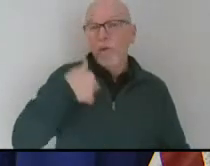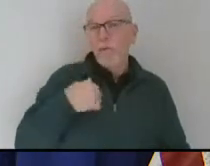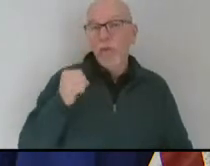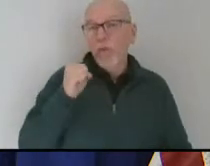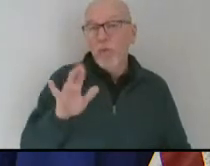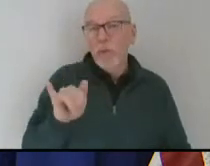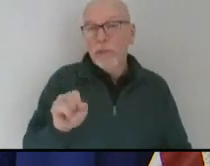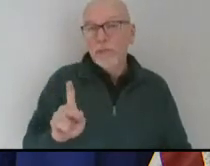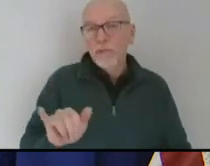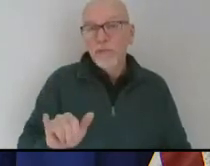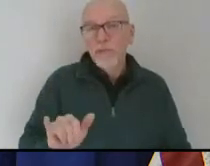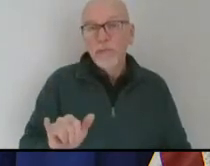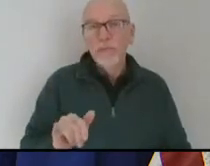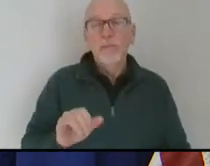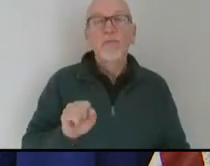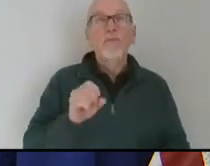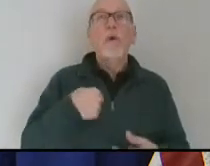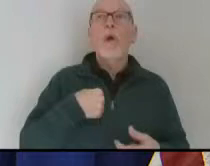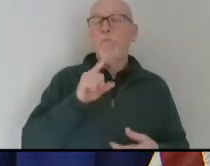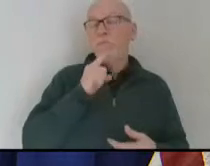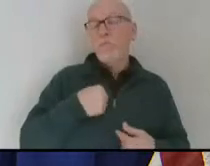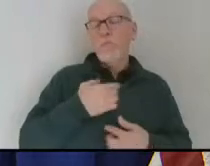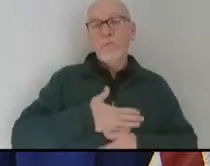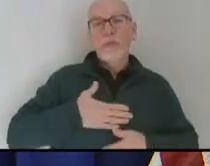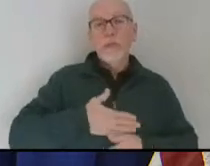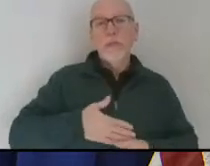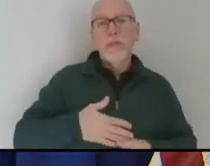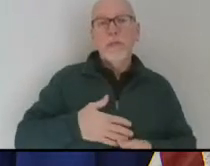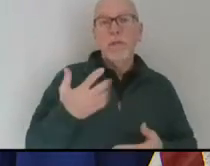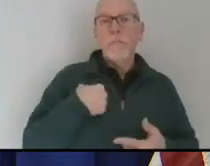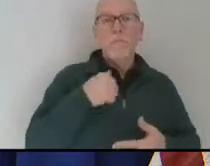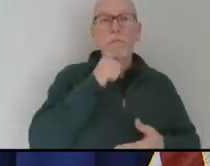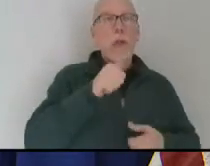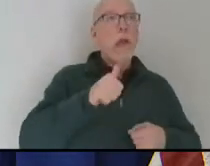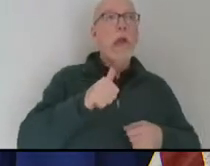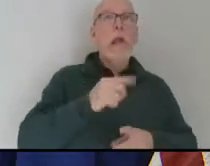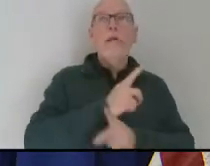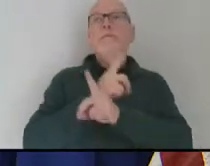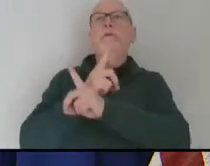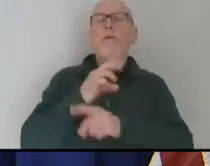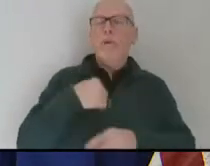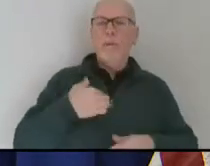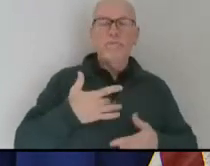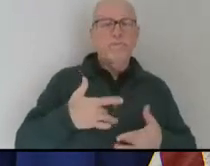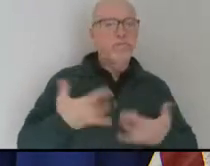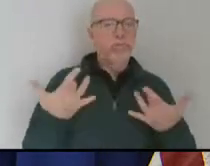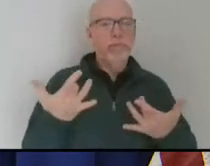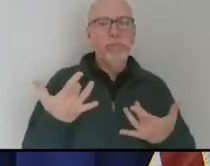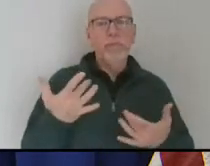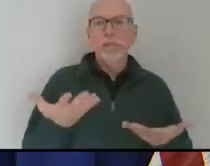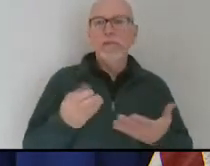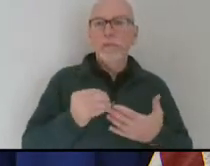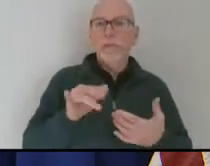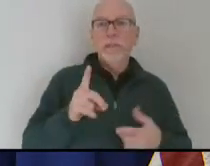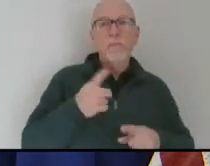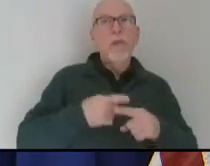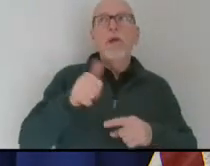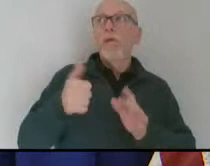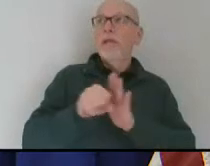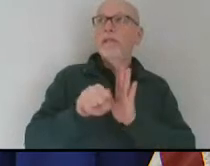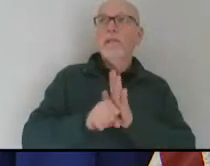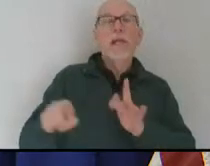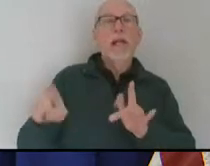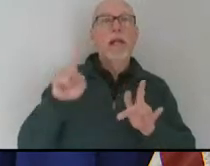quite frankly, not defensive about this at all. I am pleased that here in the state of Indiana and a lot of other states didn't